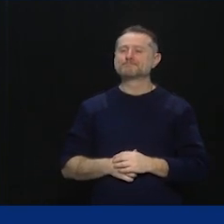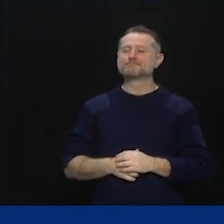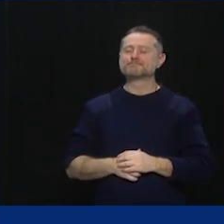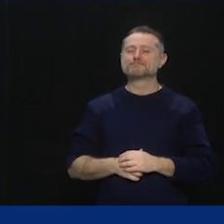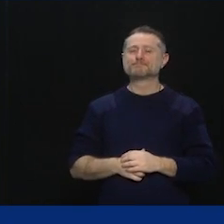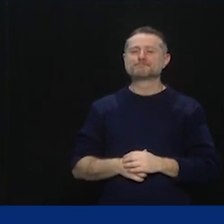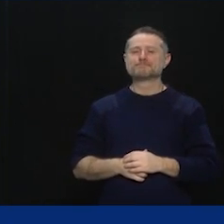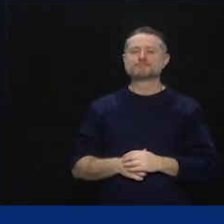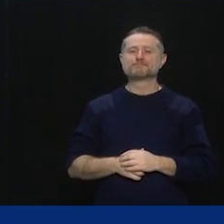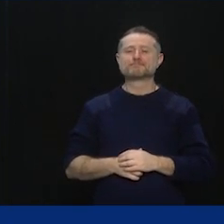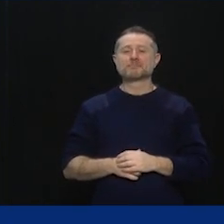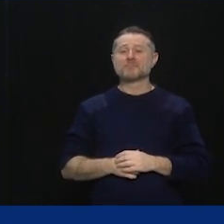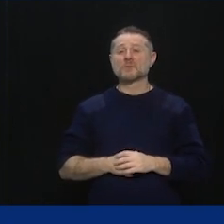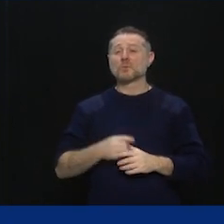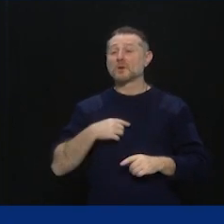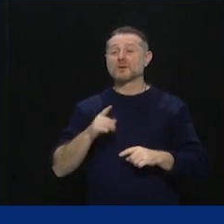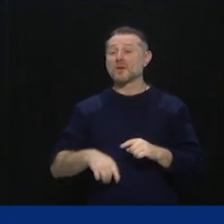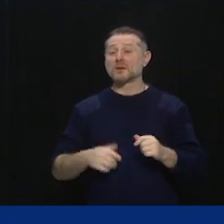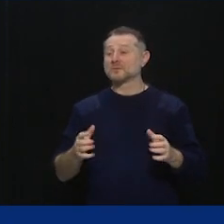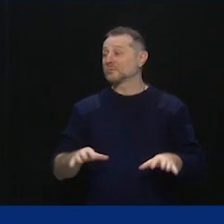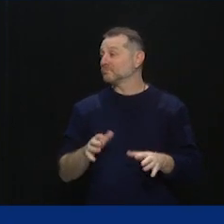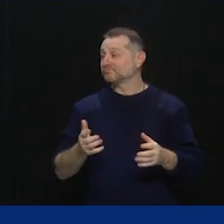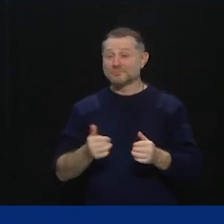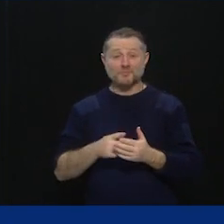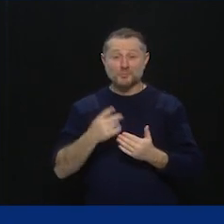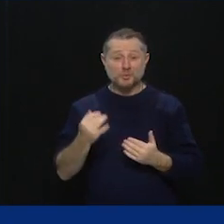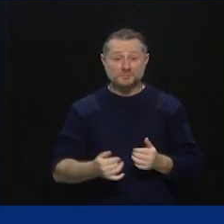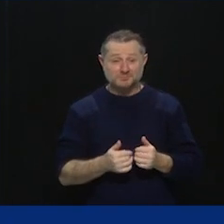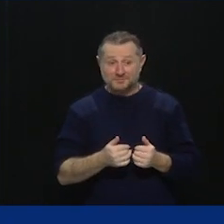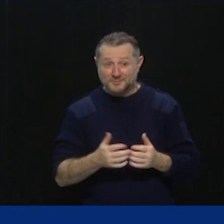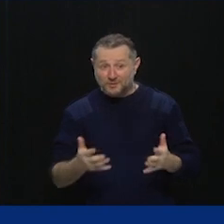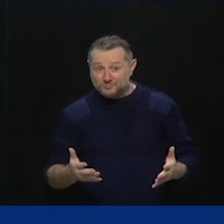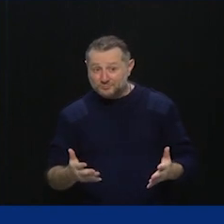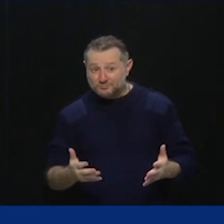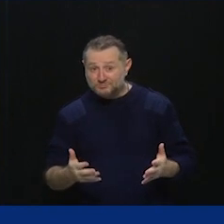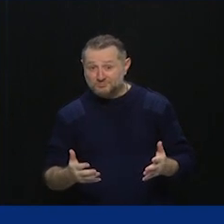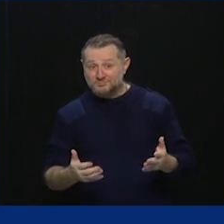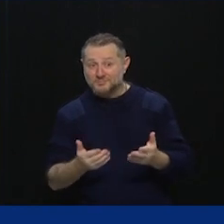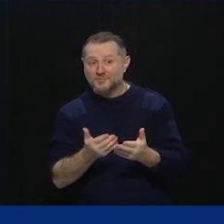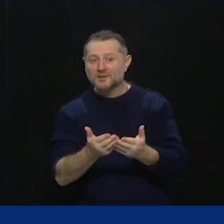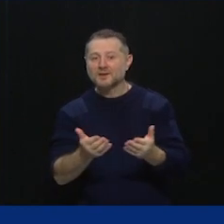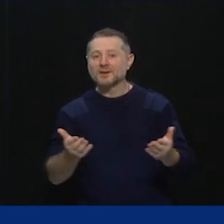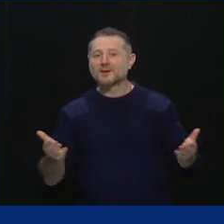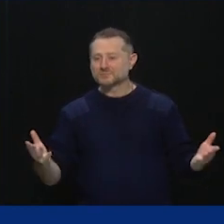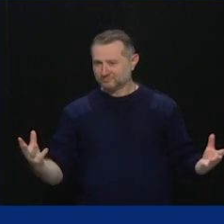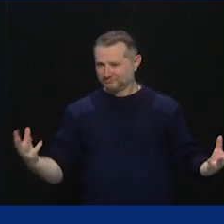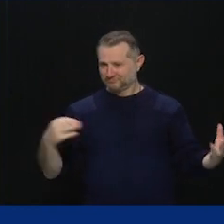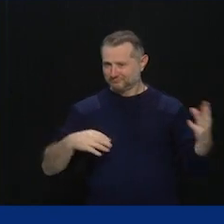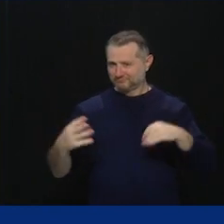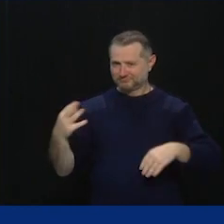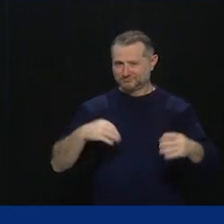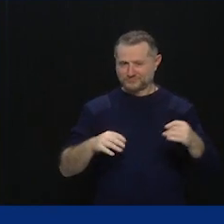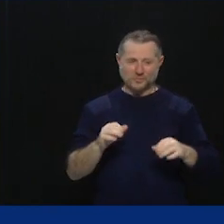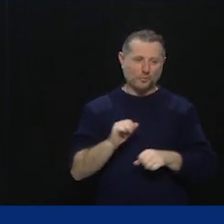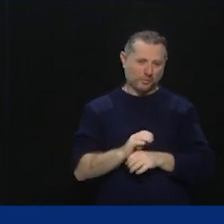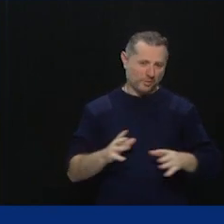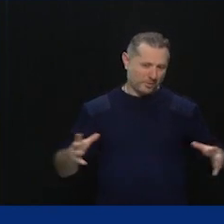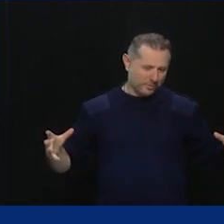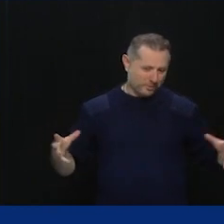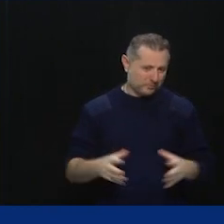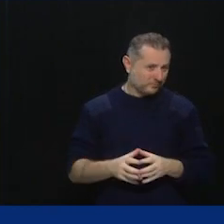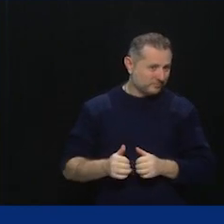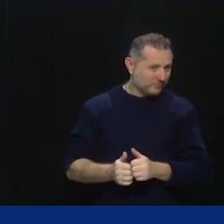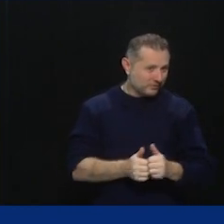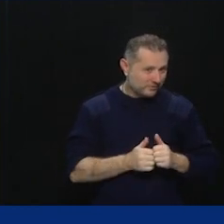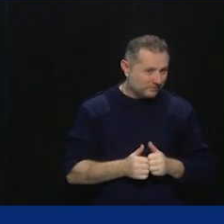You can't do a project like this without everyone coming together and working together. And why I think this is